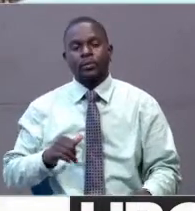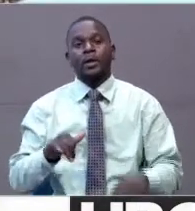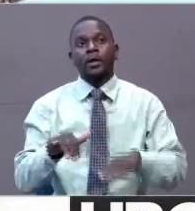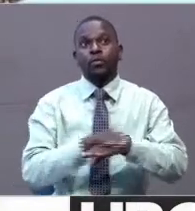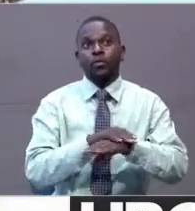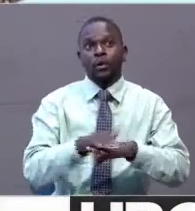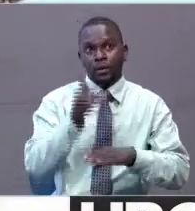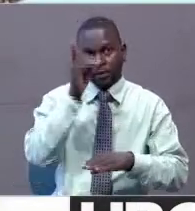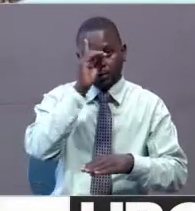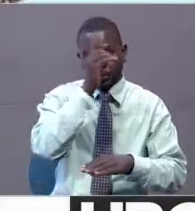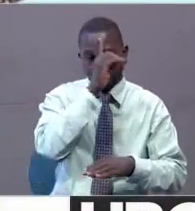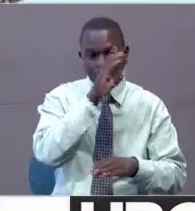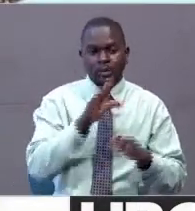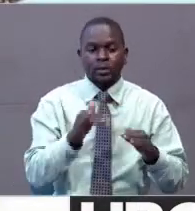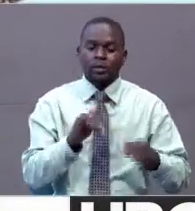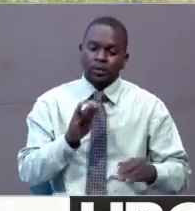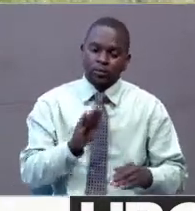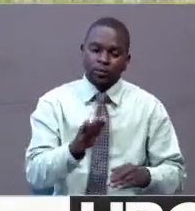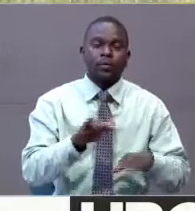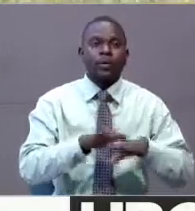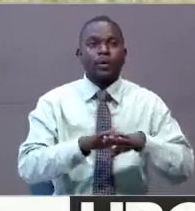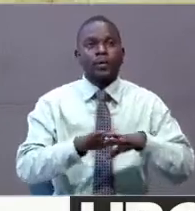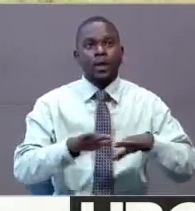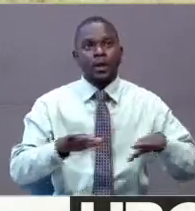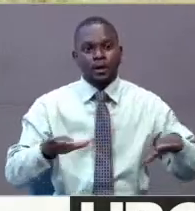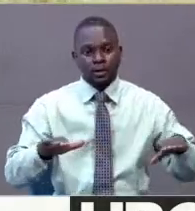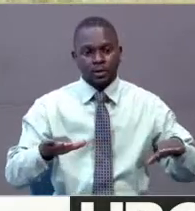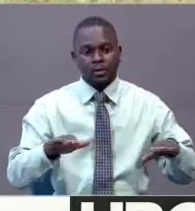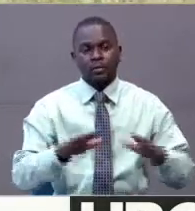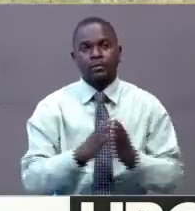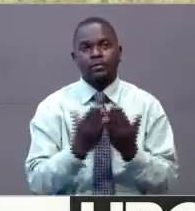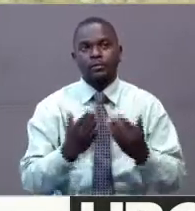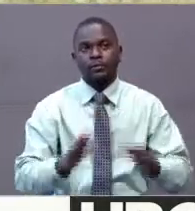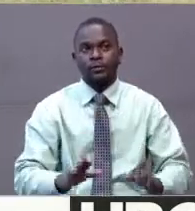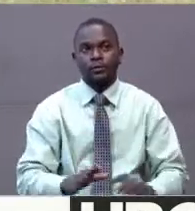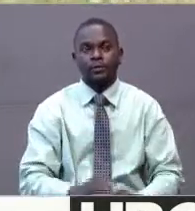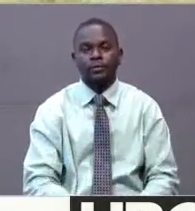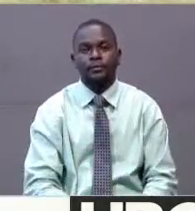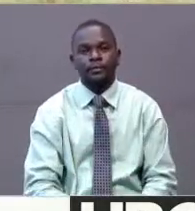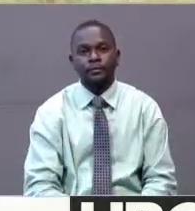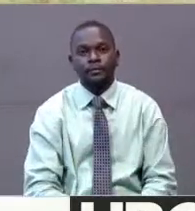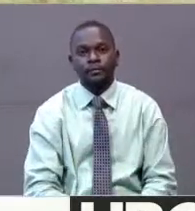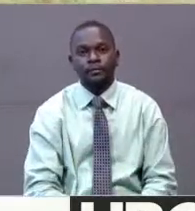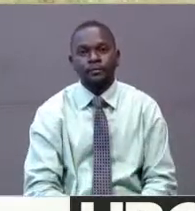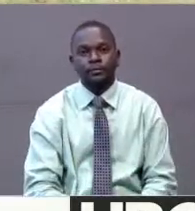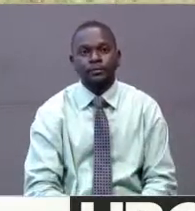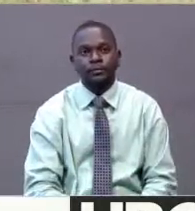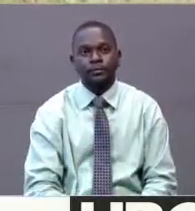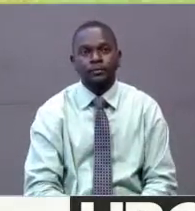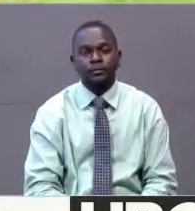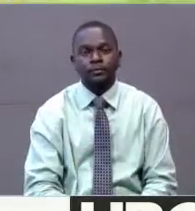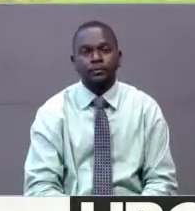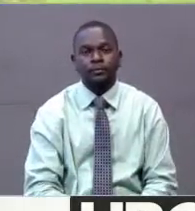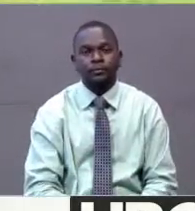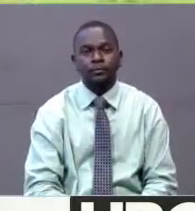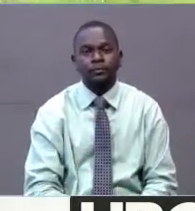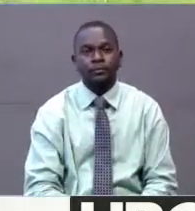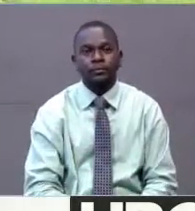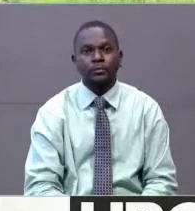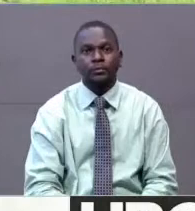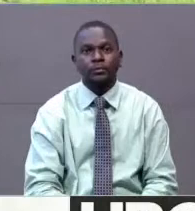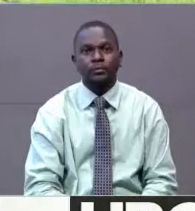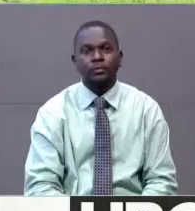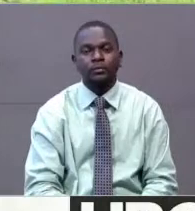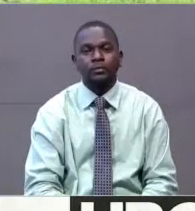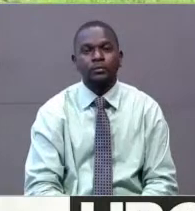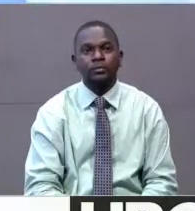family that is claiming the ownership of the land. Deborah Namamonde, Irene Nakong, UBC News.